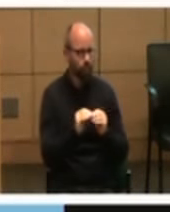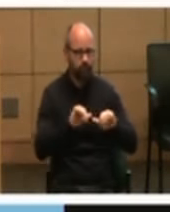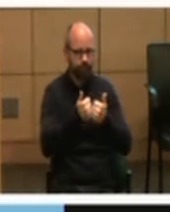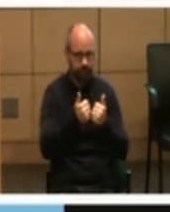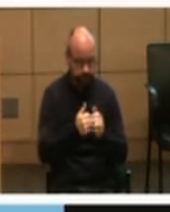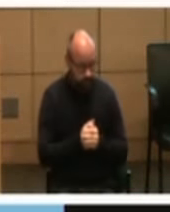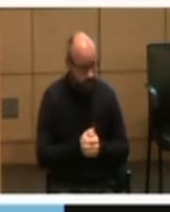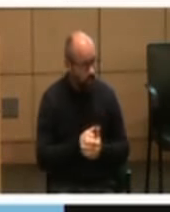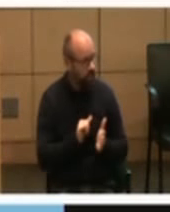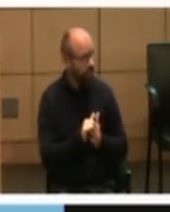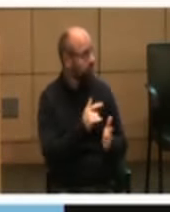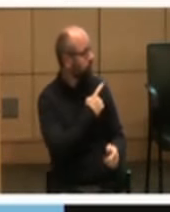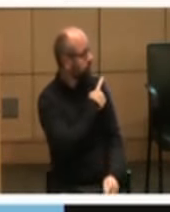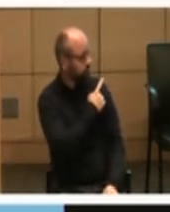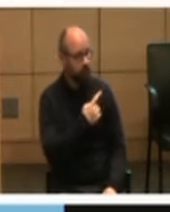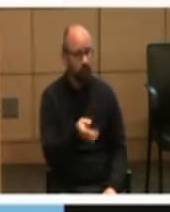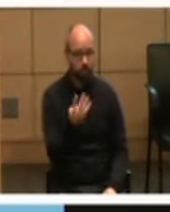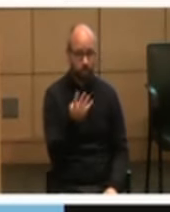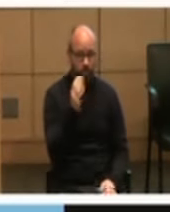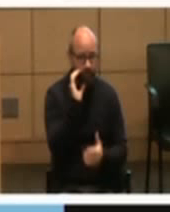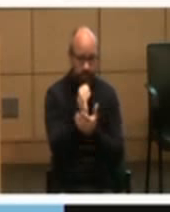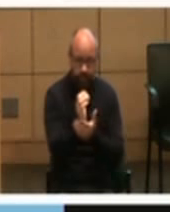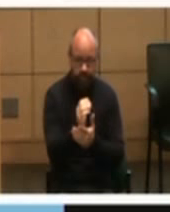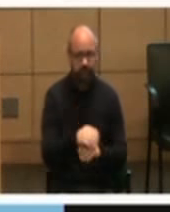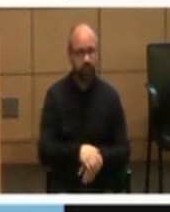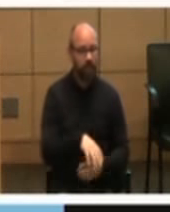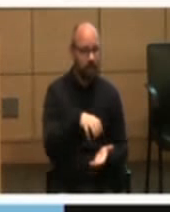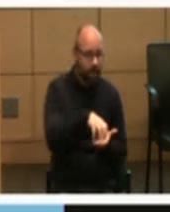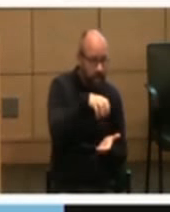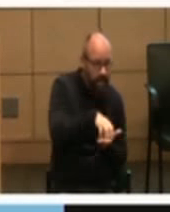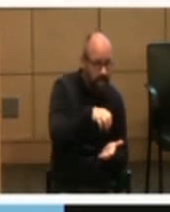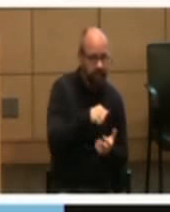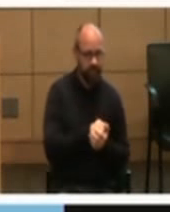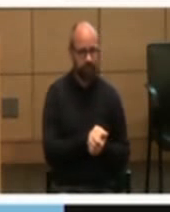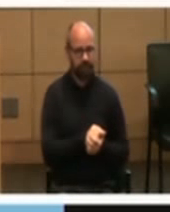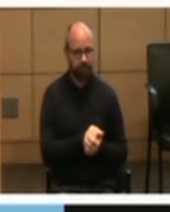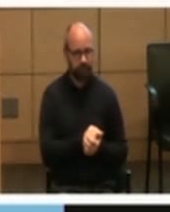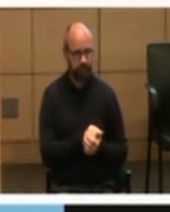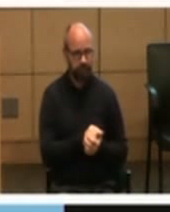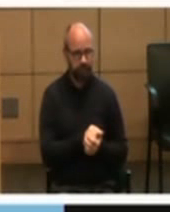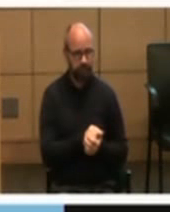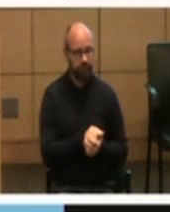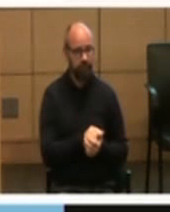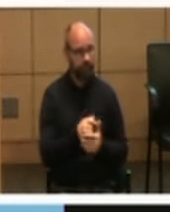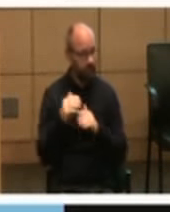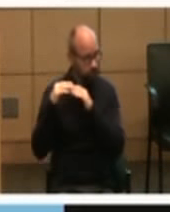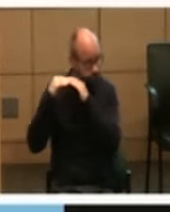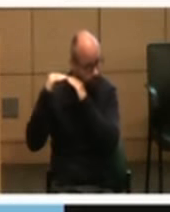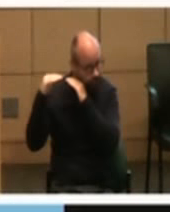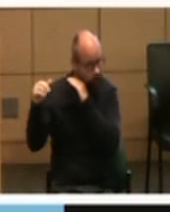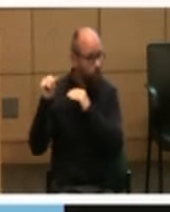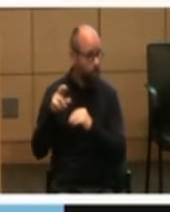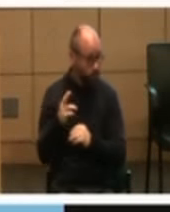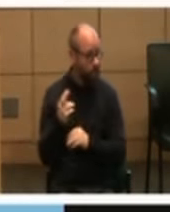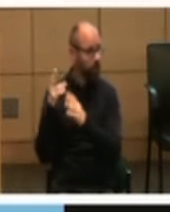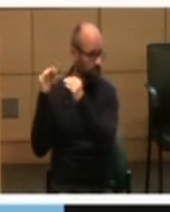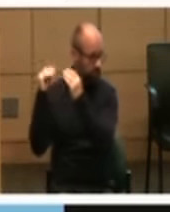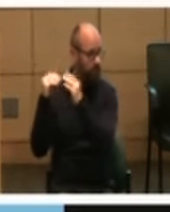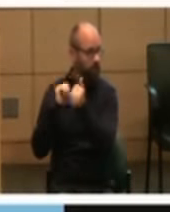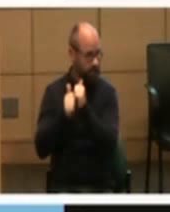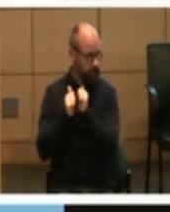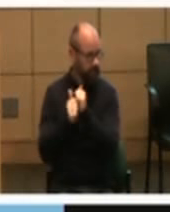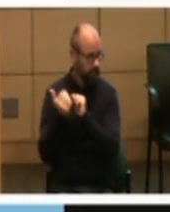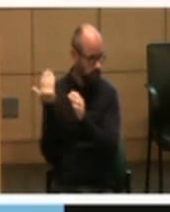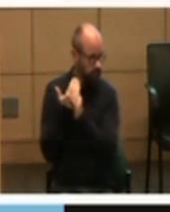got a picture board. There's four pictures. You might hear the word cupcake. There's either the steady state noise or the two-talker speech masker in